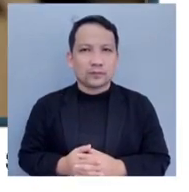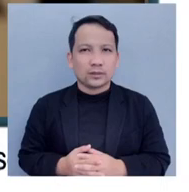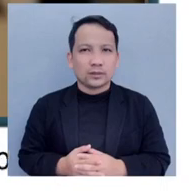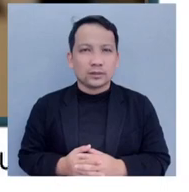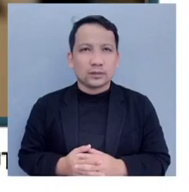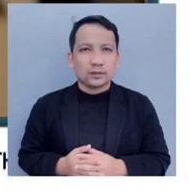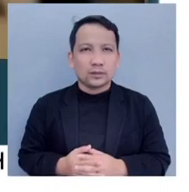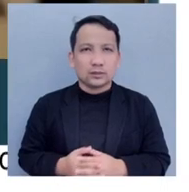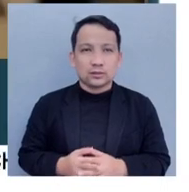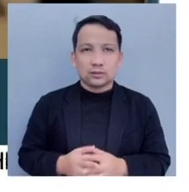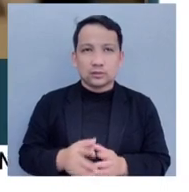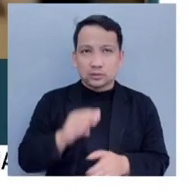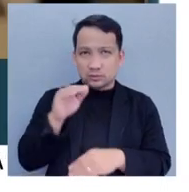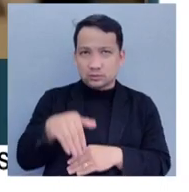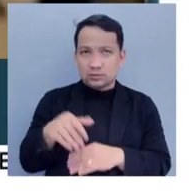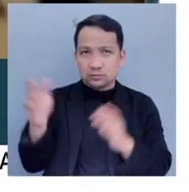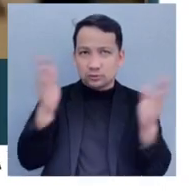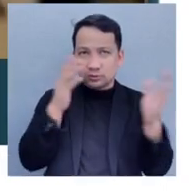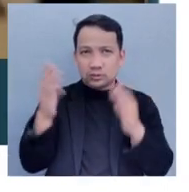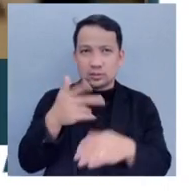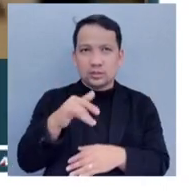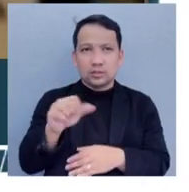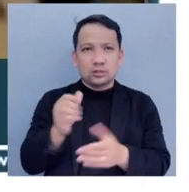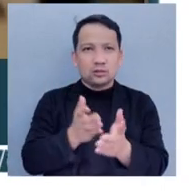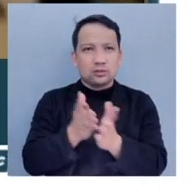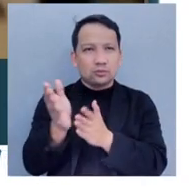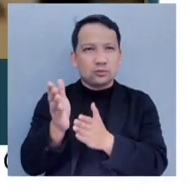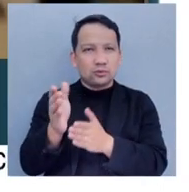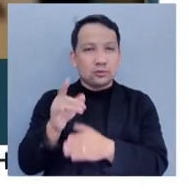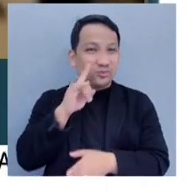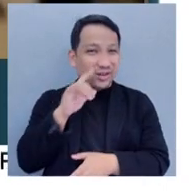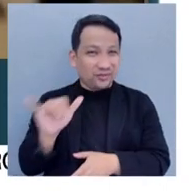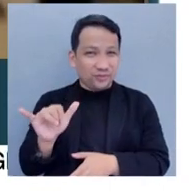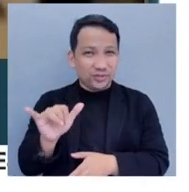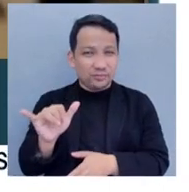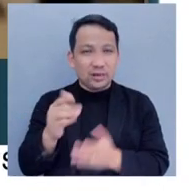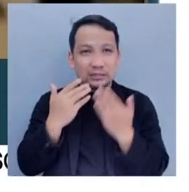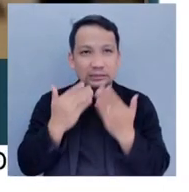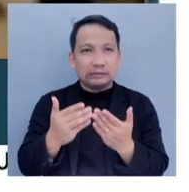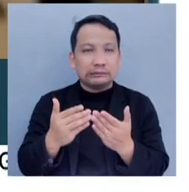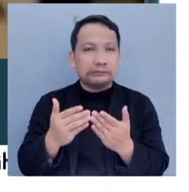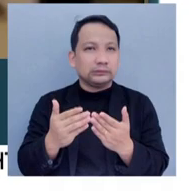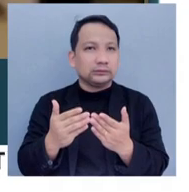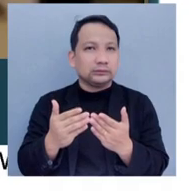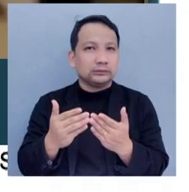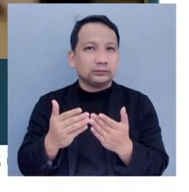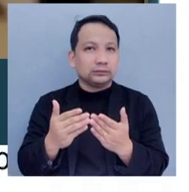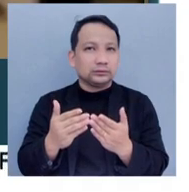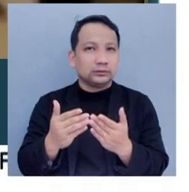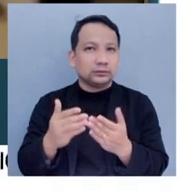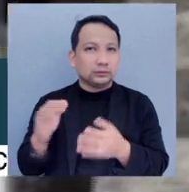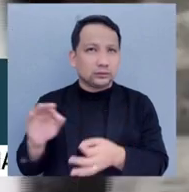Good evening, Camino. Well, Tropical Storm Hillary made its way through California, and thankfully,